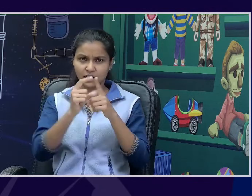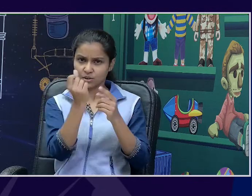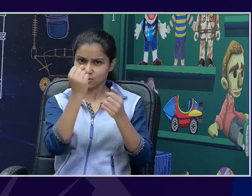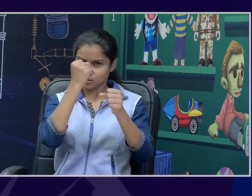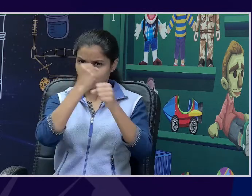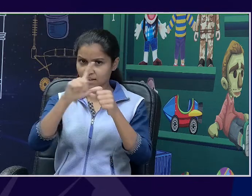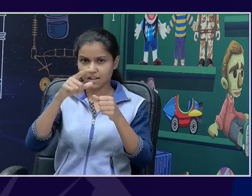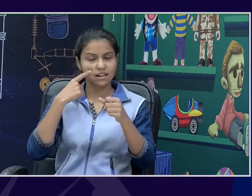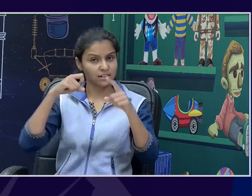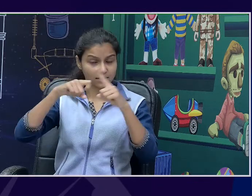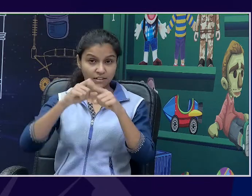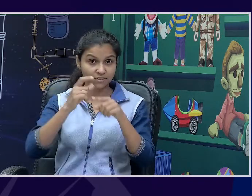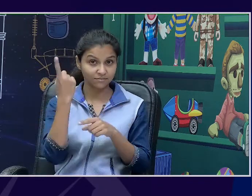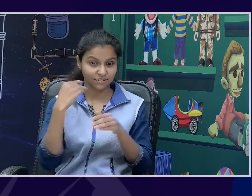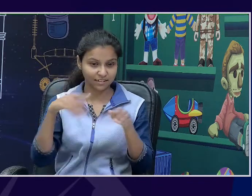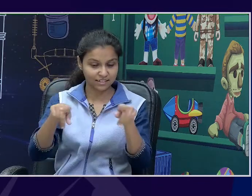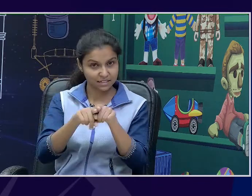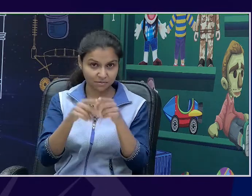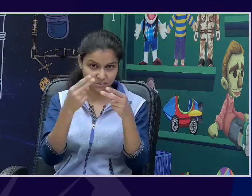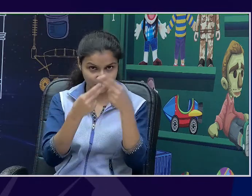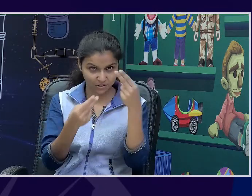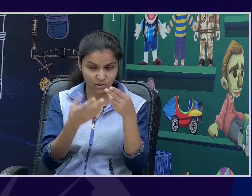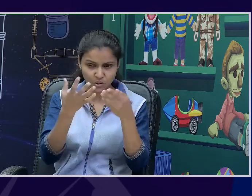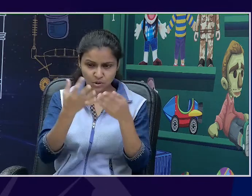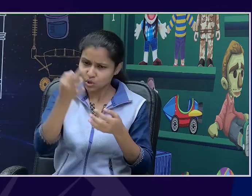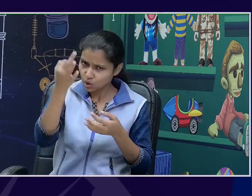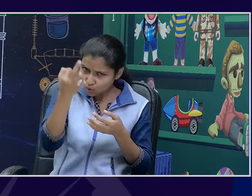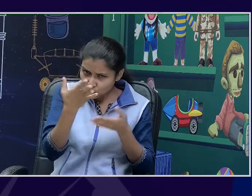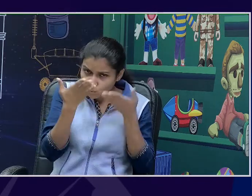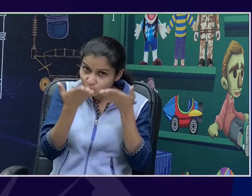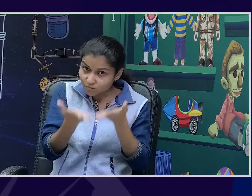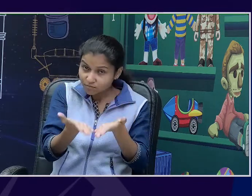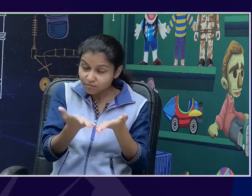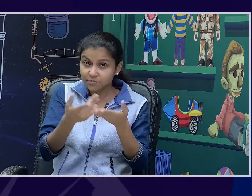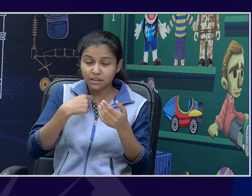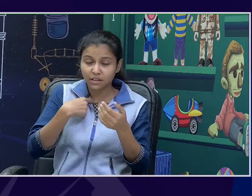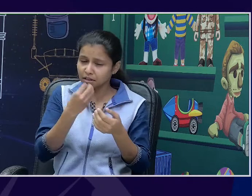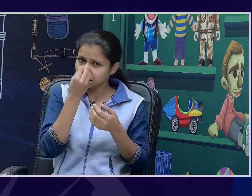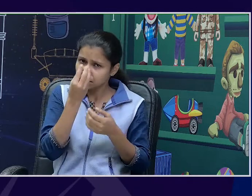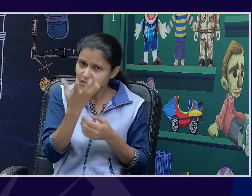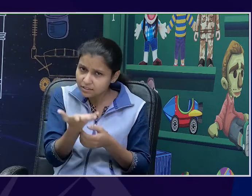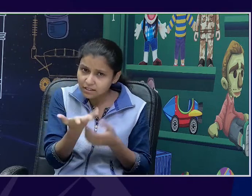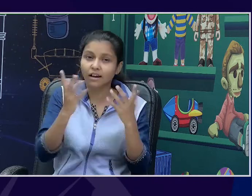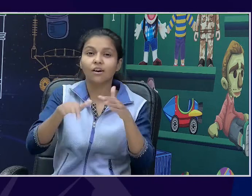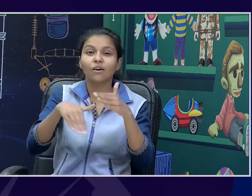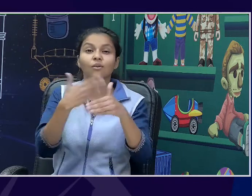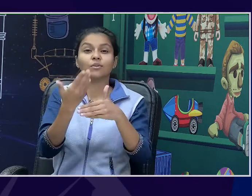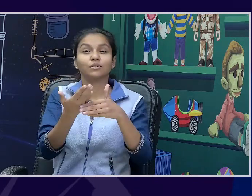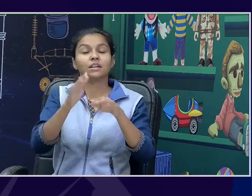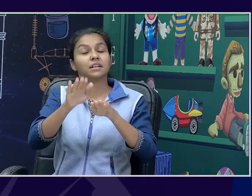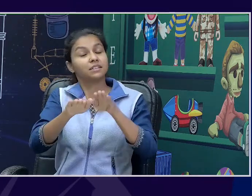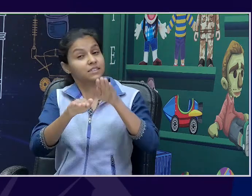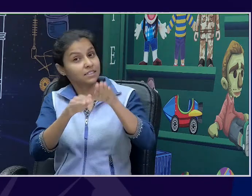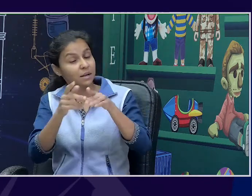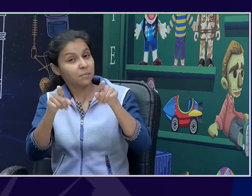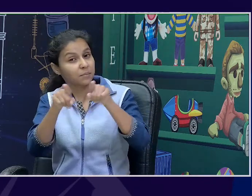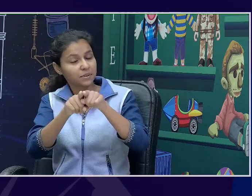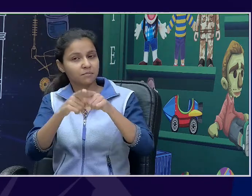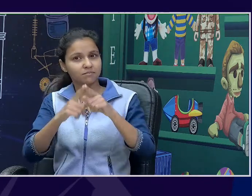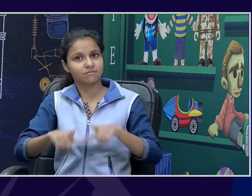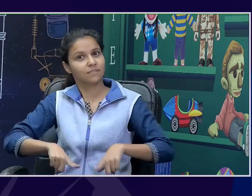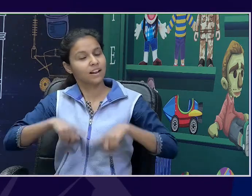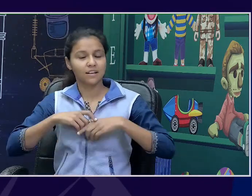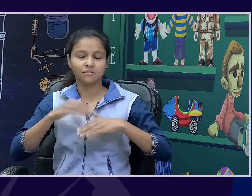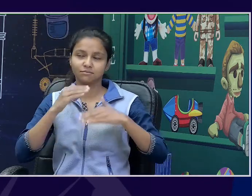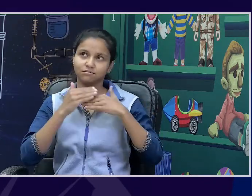strategized everything for every stage. He knew that it will not be an easy step, and it will not be an easy journey for